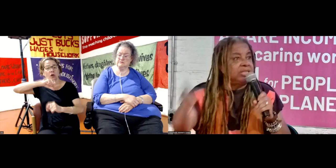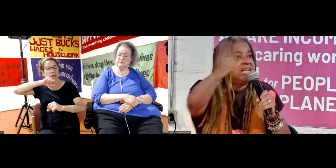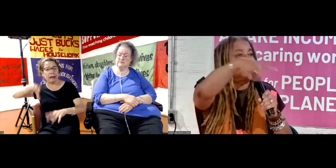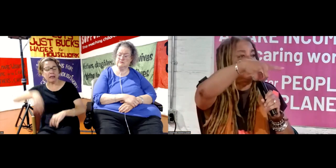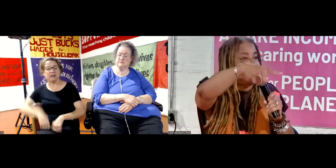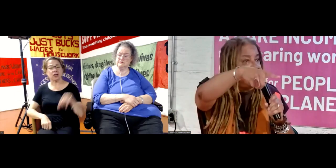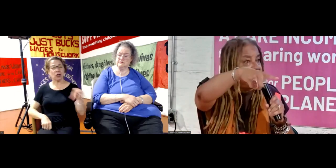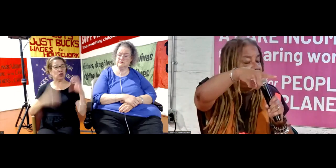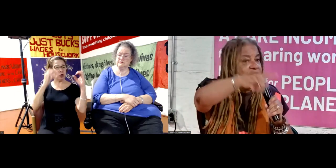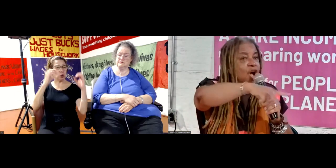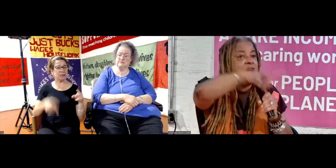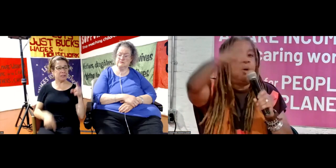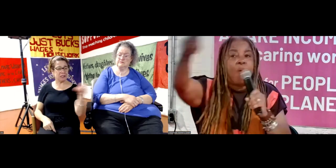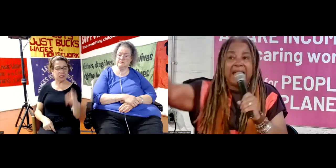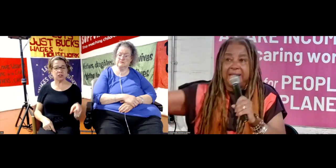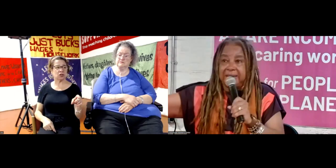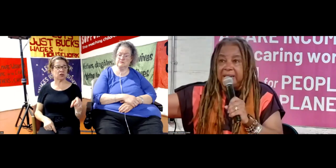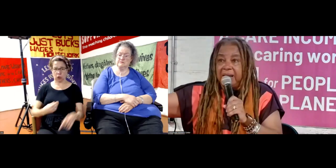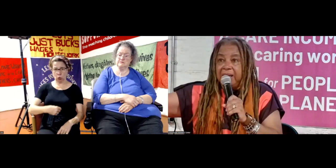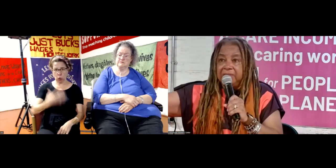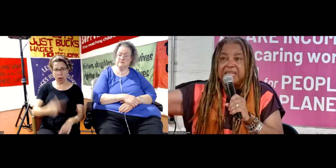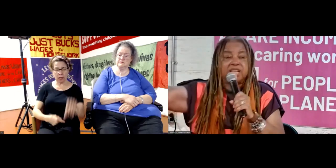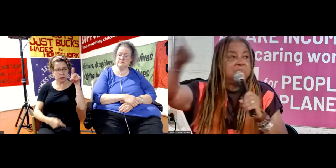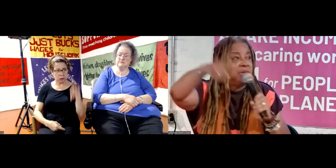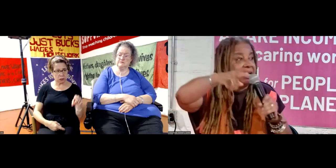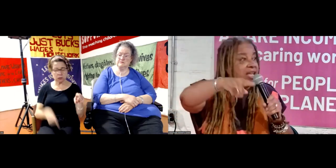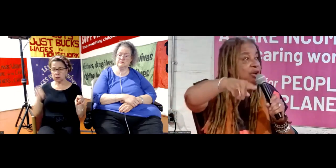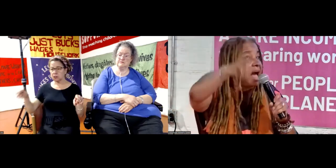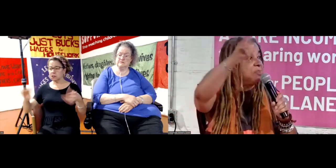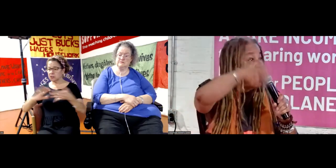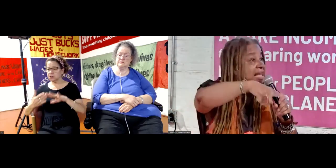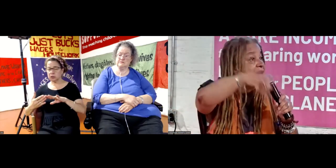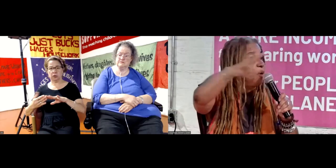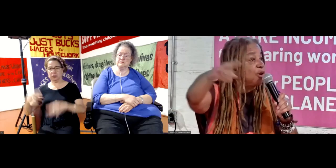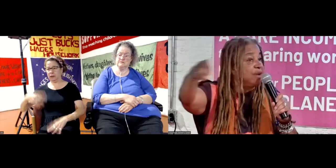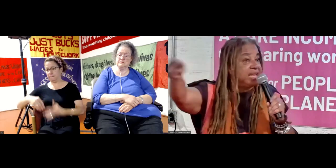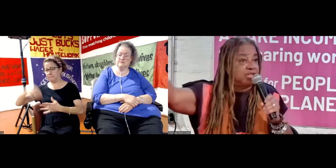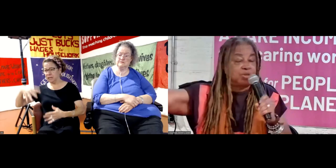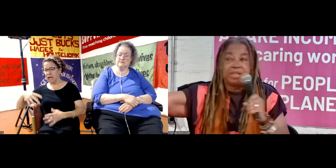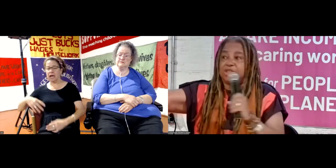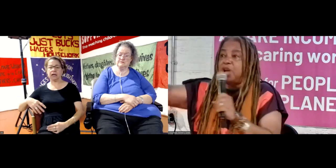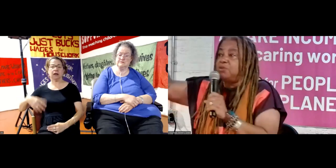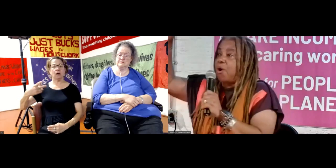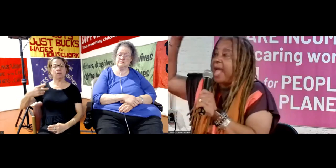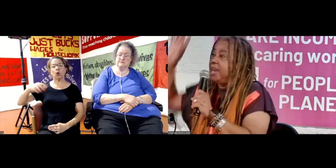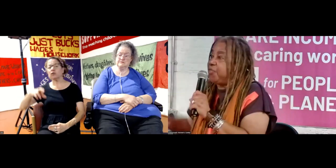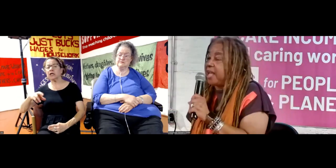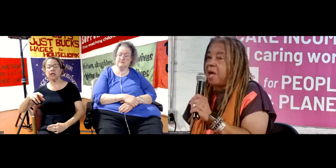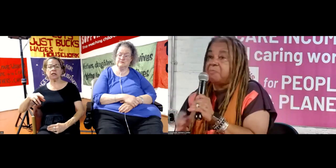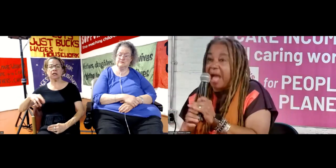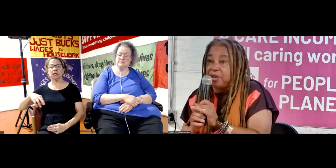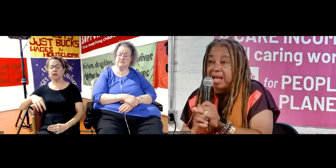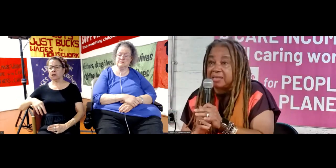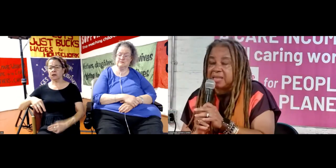And you teachers here, y'all are white. This community, you got Black and Puerto Rican students. You don't know